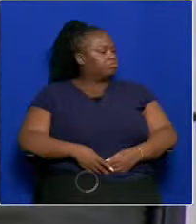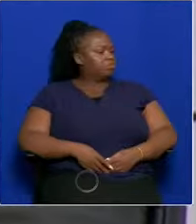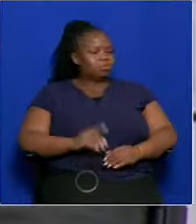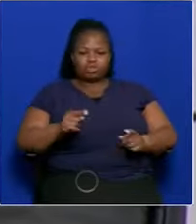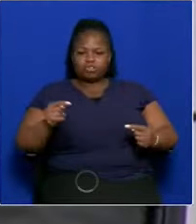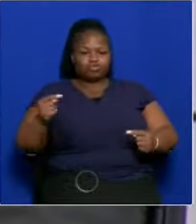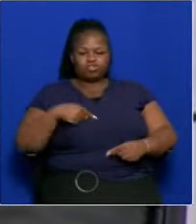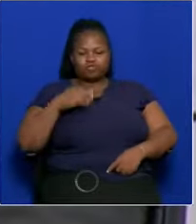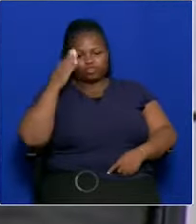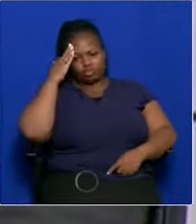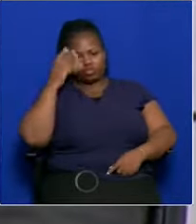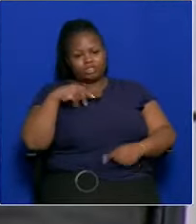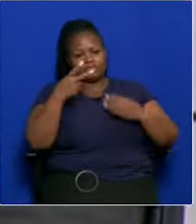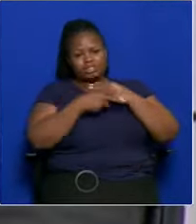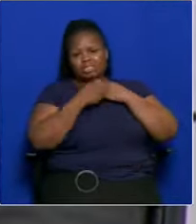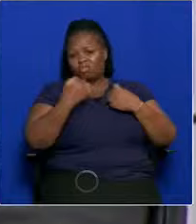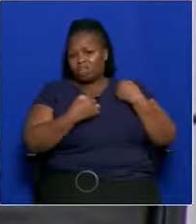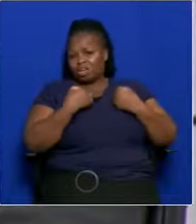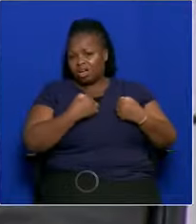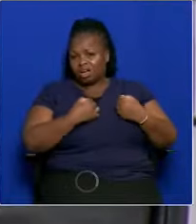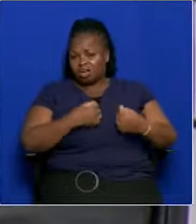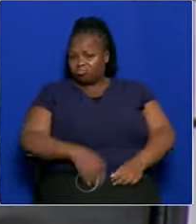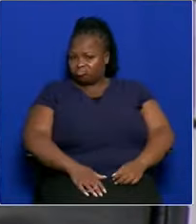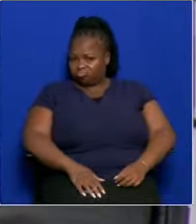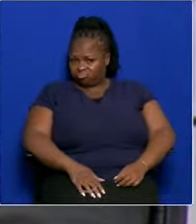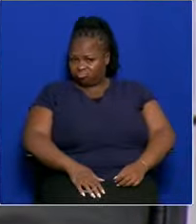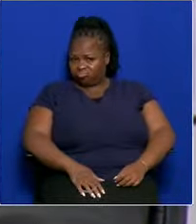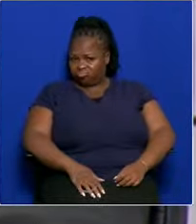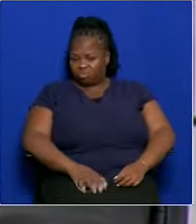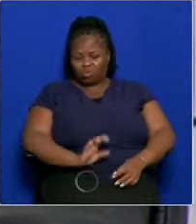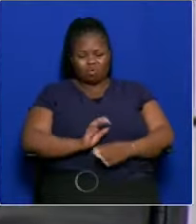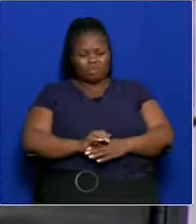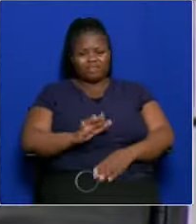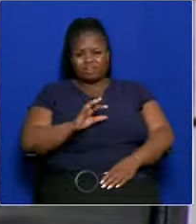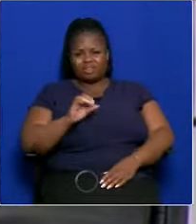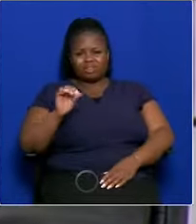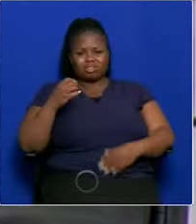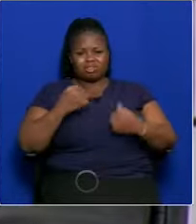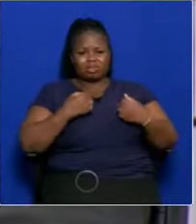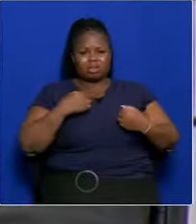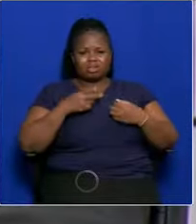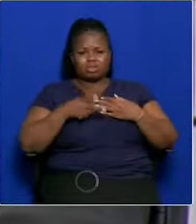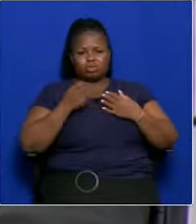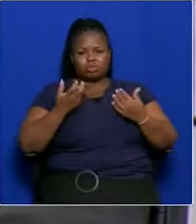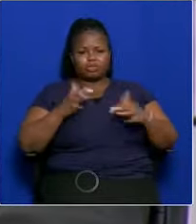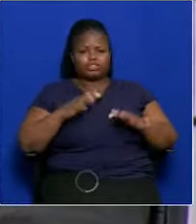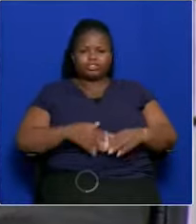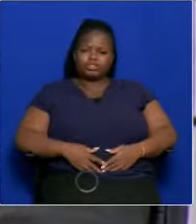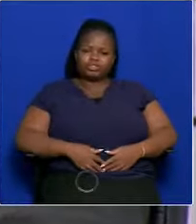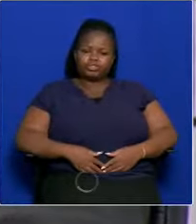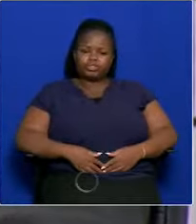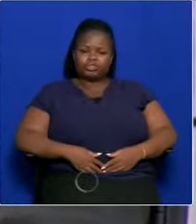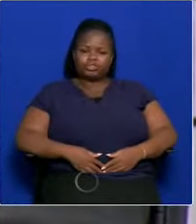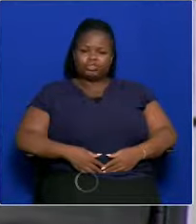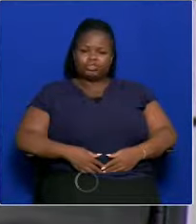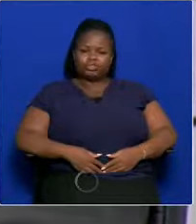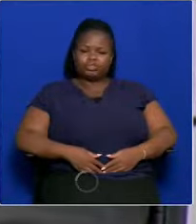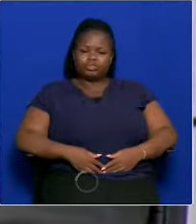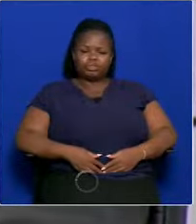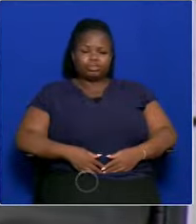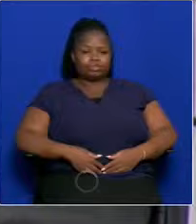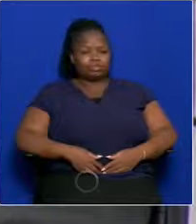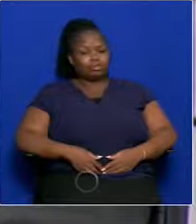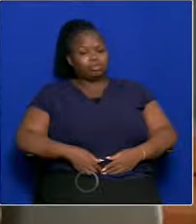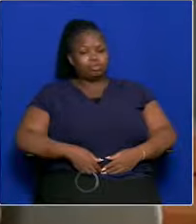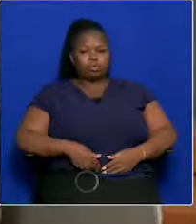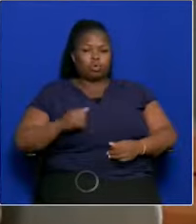vehicle. In a day, more than 500 vehicles are stolen in Gauteng, and more than 20